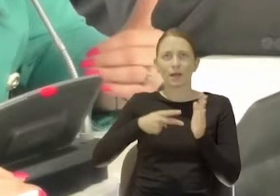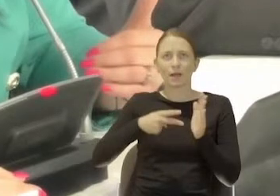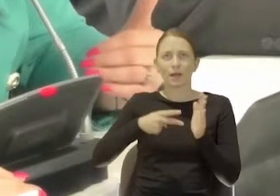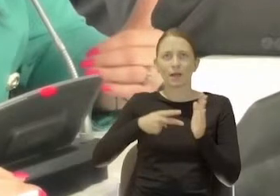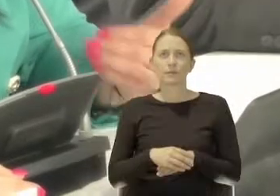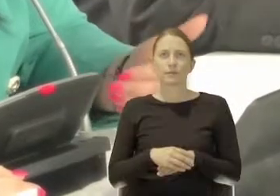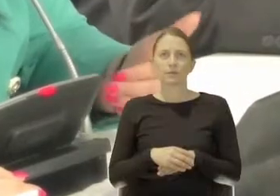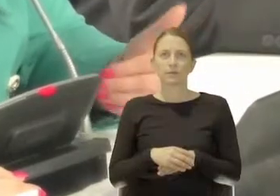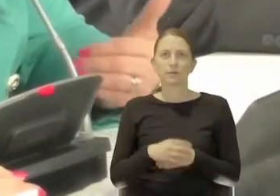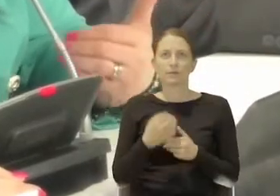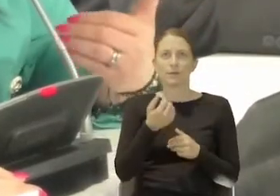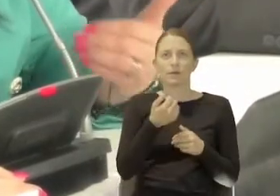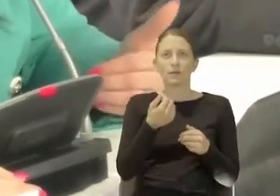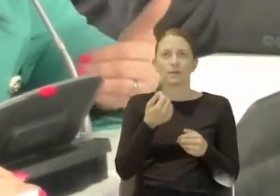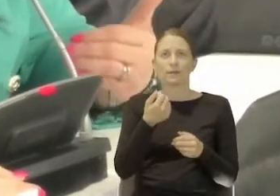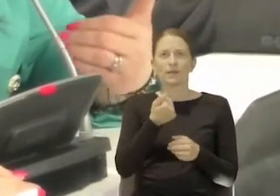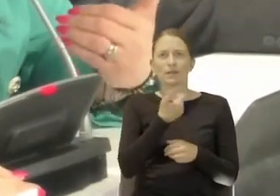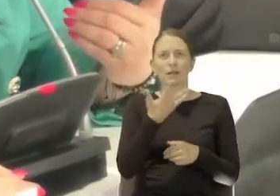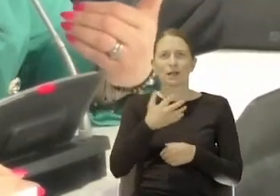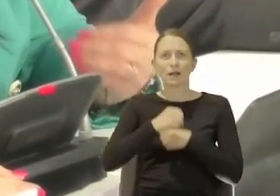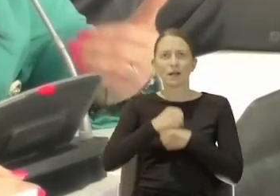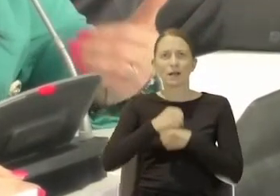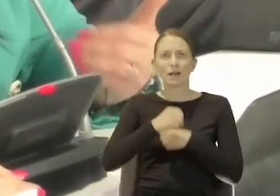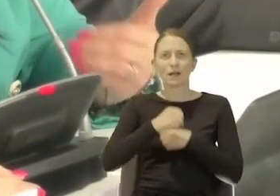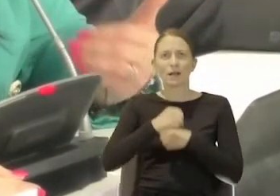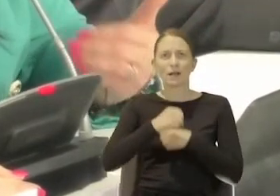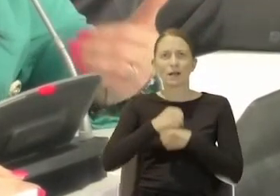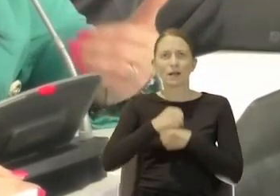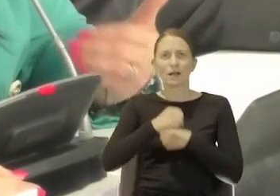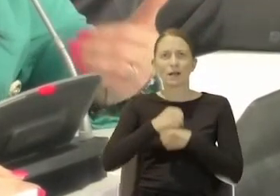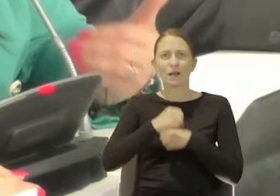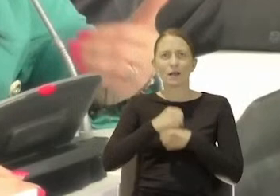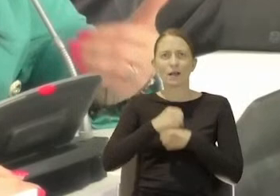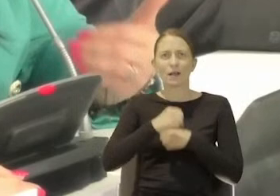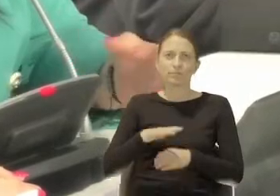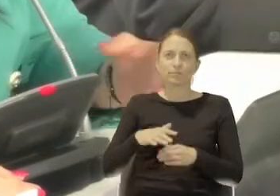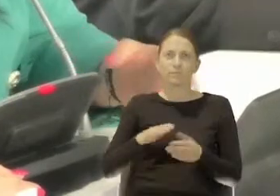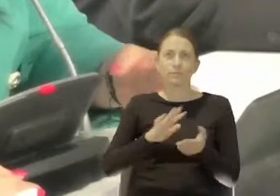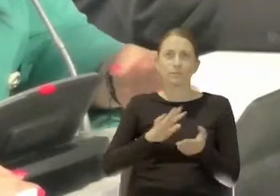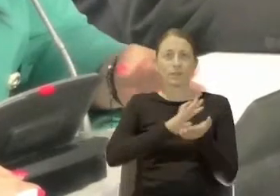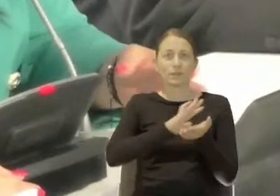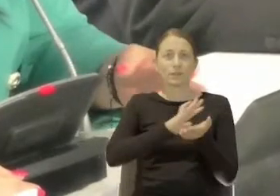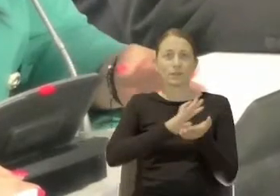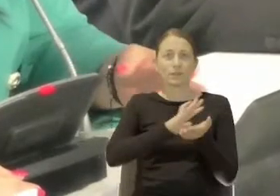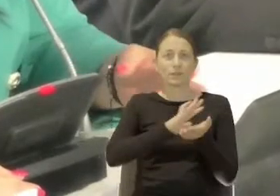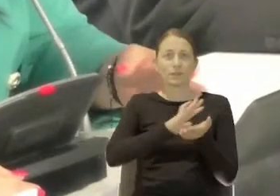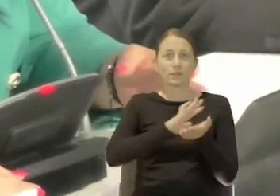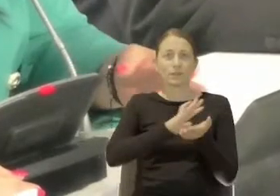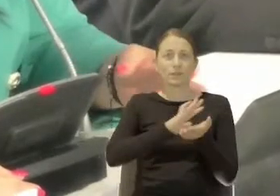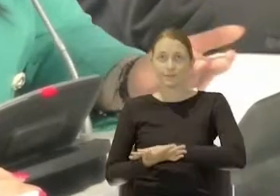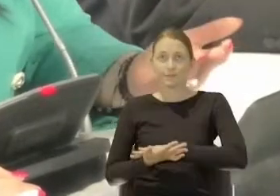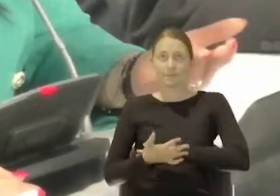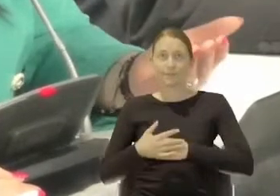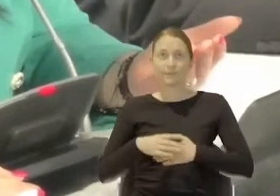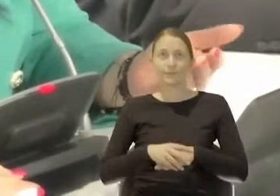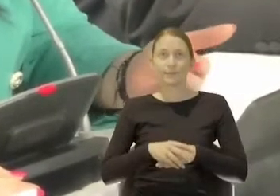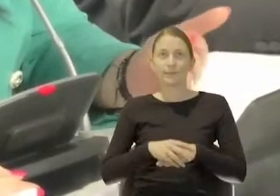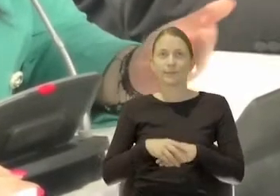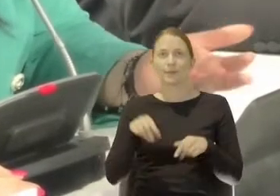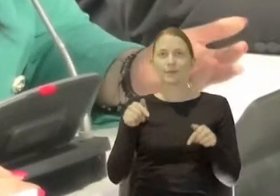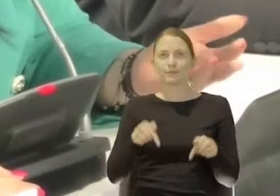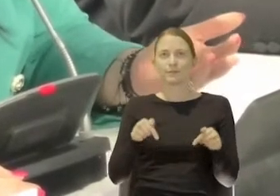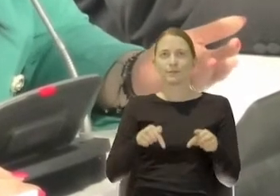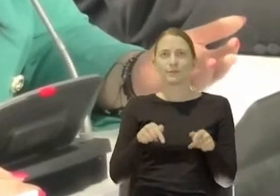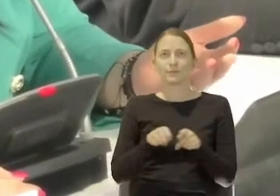within a legal and programming framework. In Poland and perhaps also